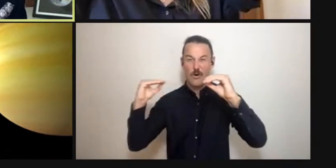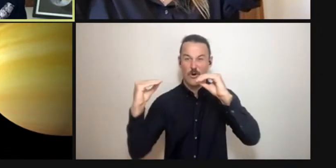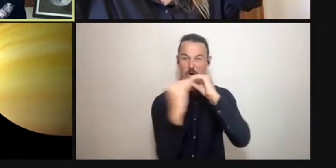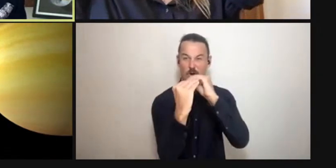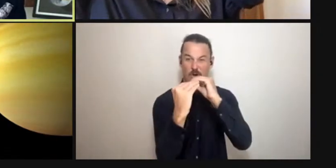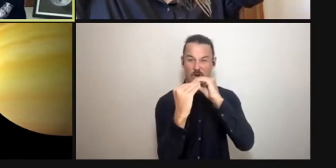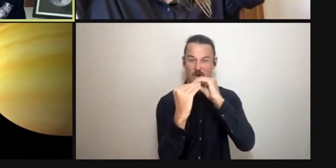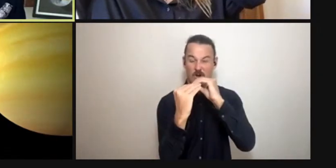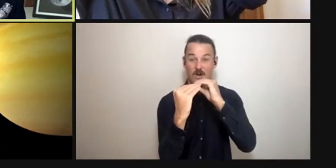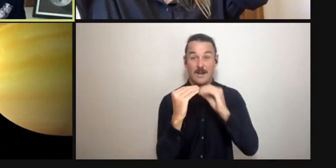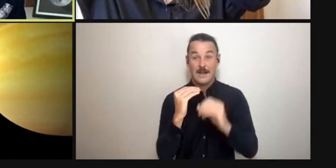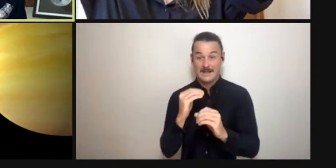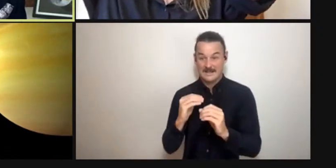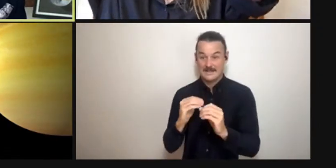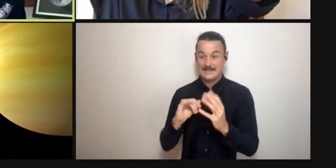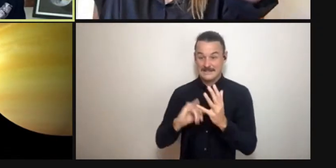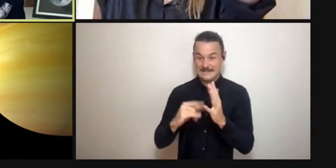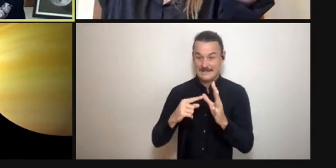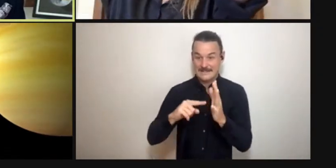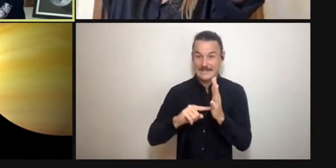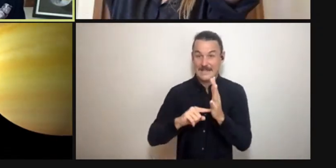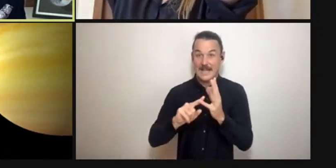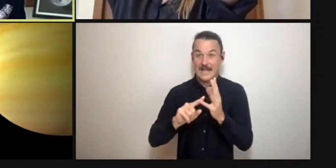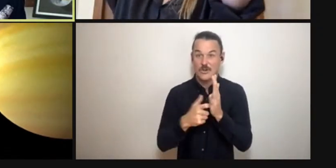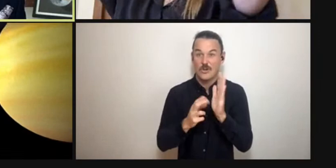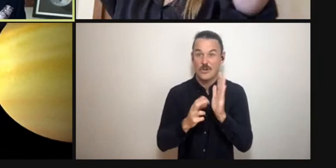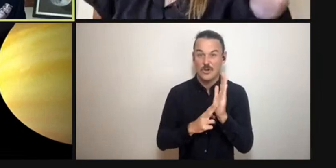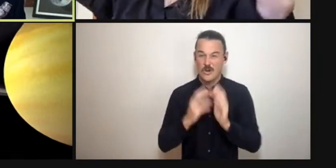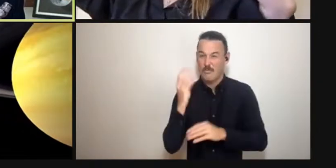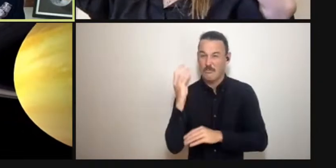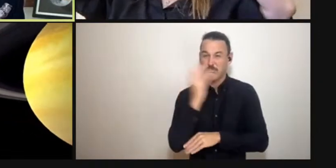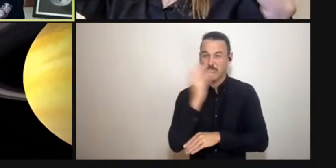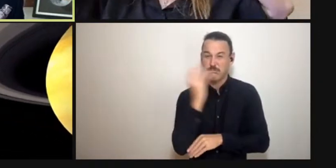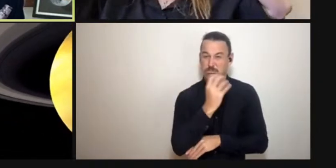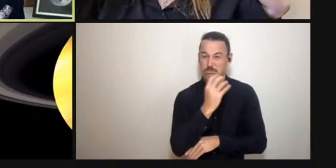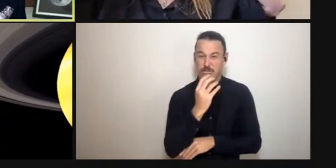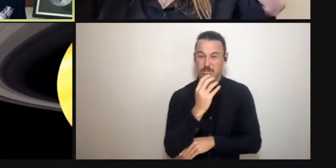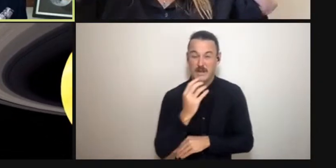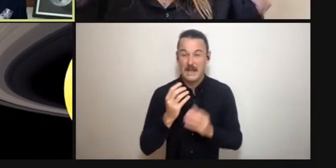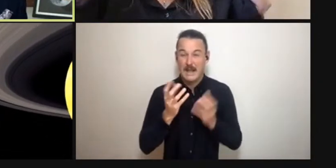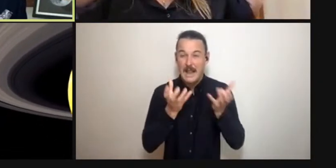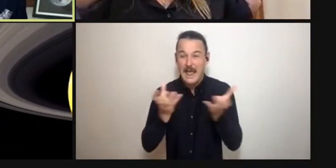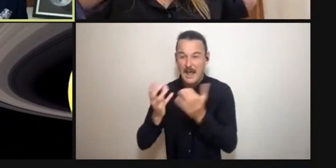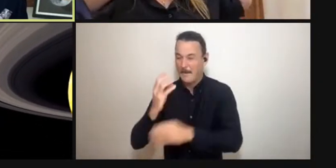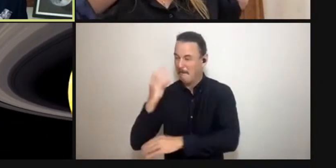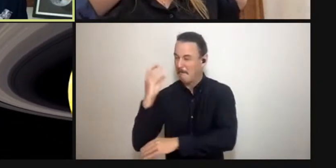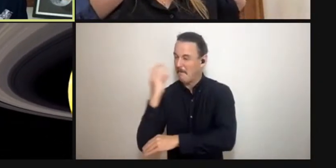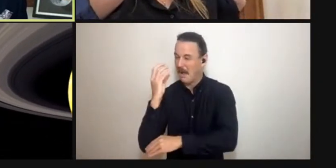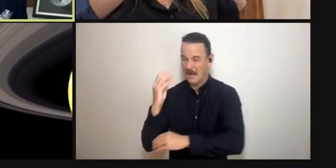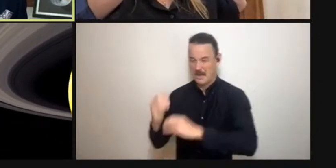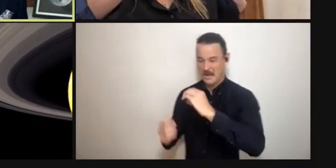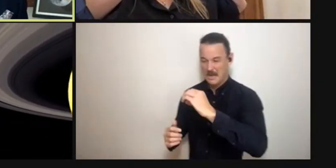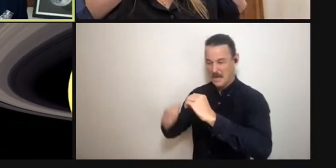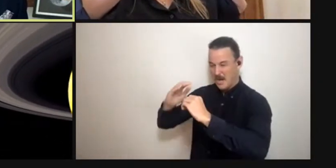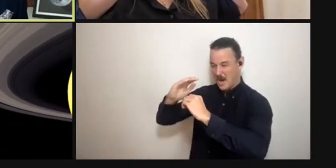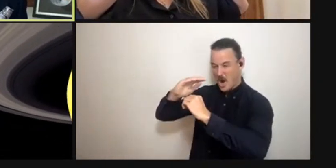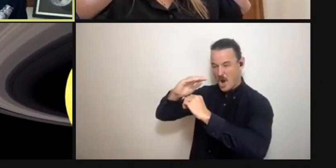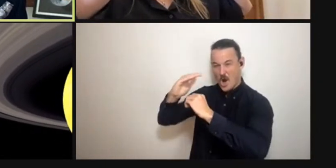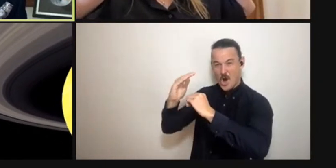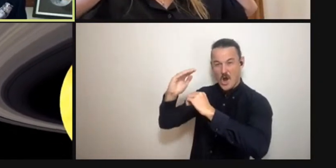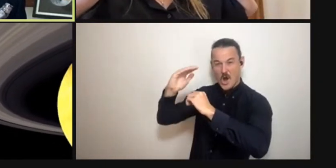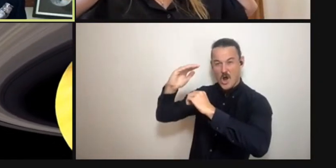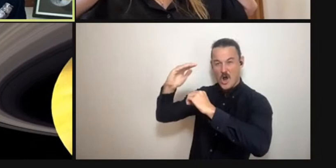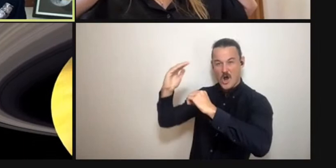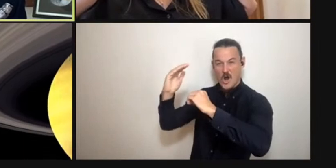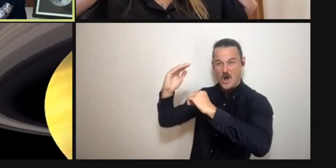has these clouds, thousands of kilometers deep of clouds, and of course surrounding it are these beautiful rings.